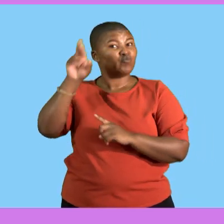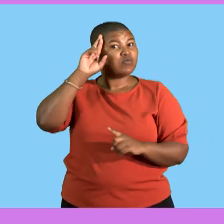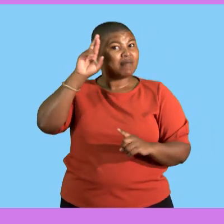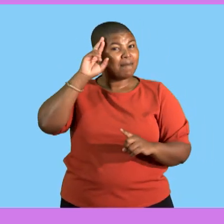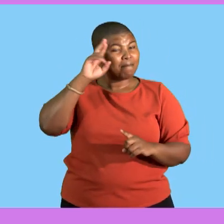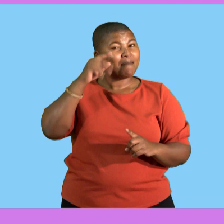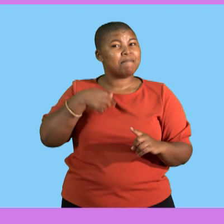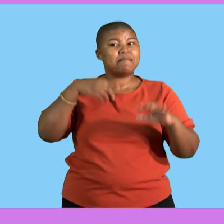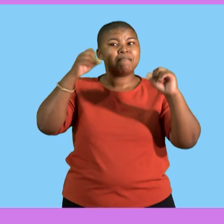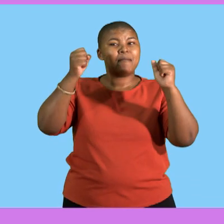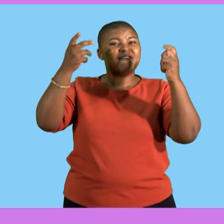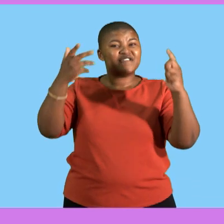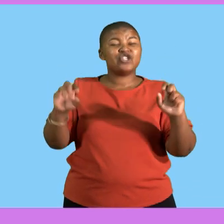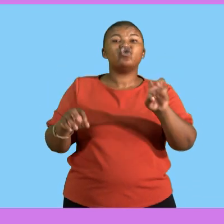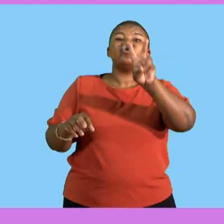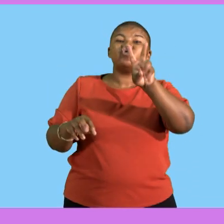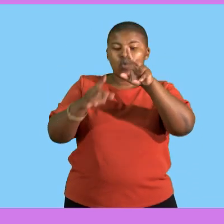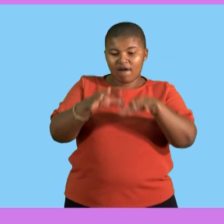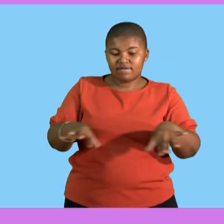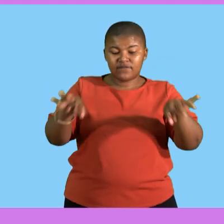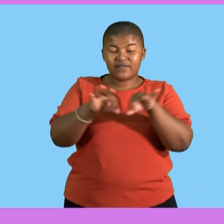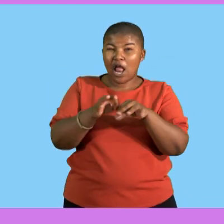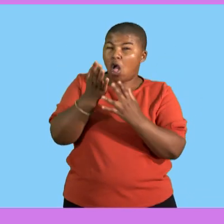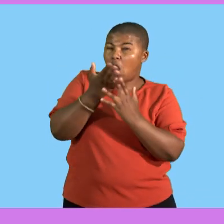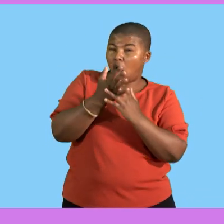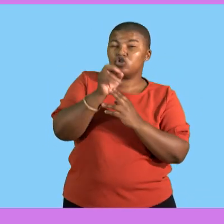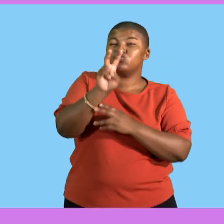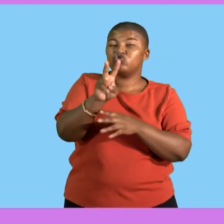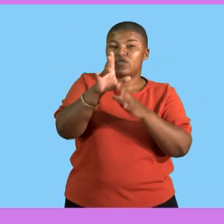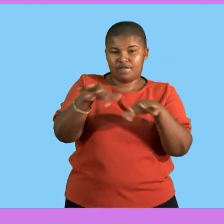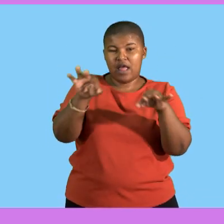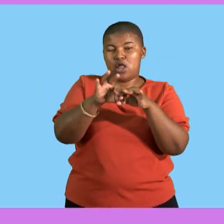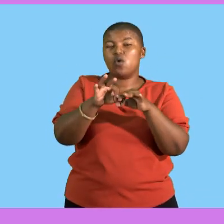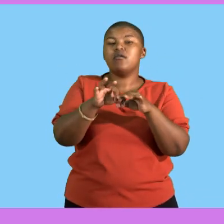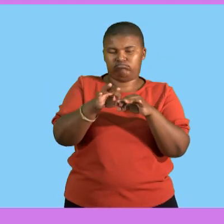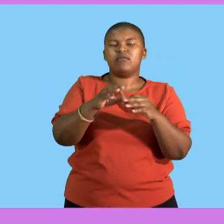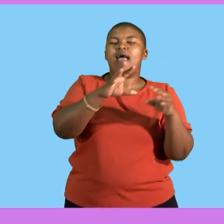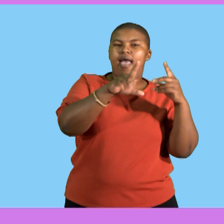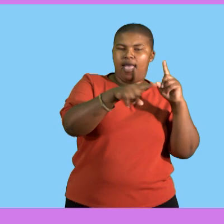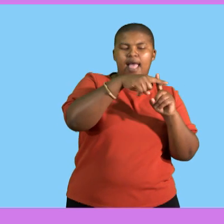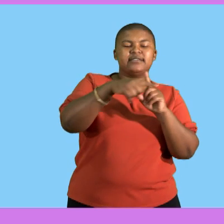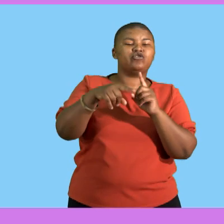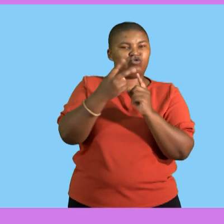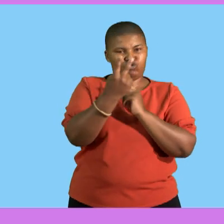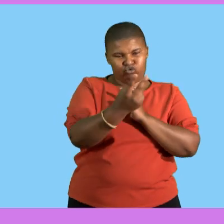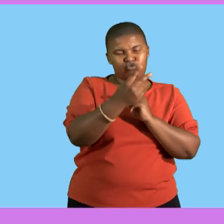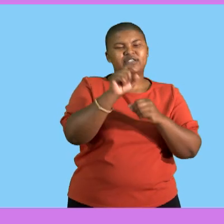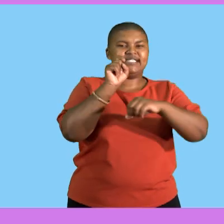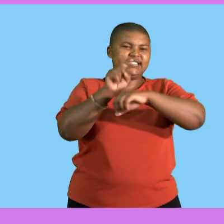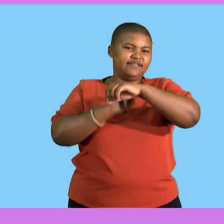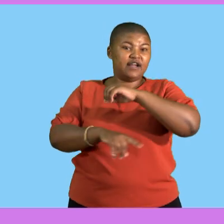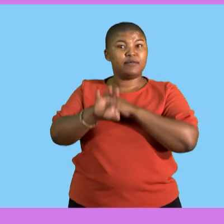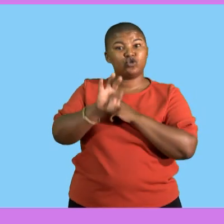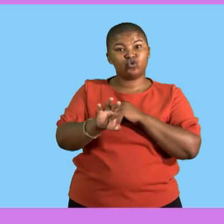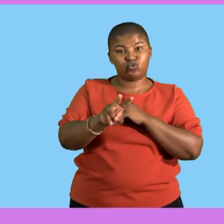find two values in between, you add them together and divide by 2. So now in this case, 35 rand plus